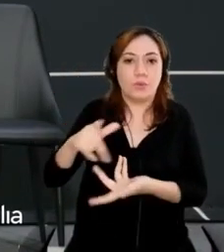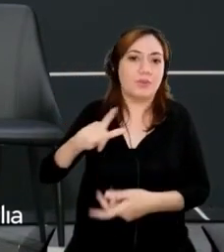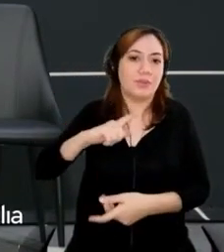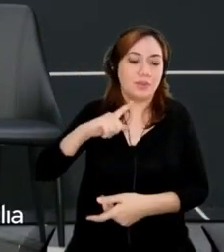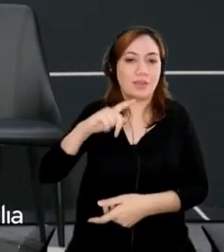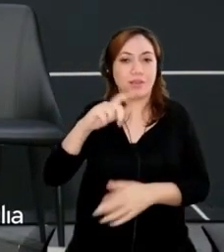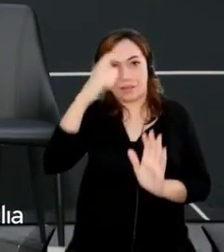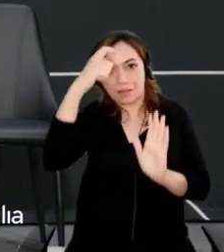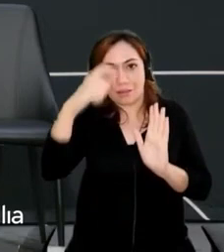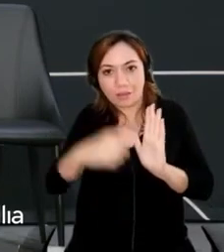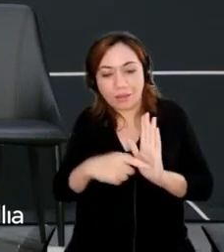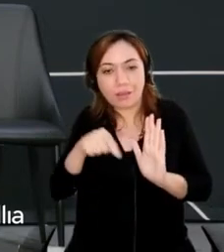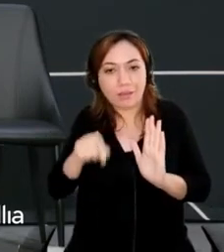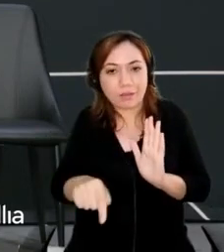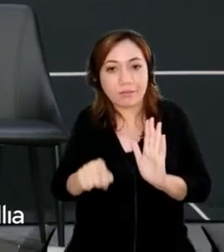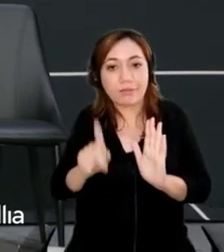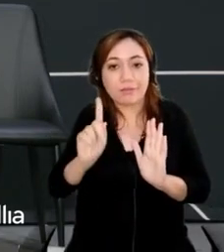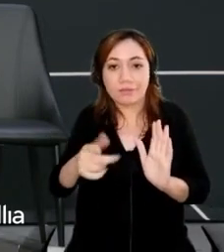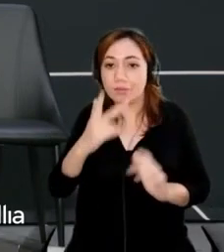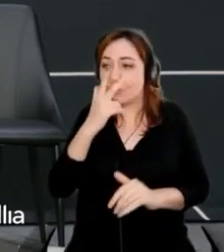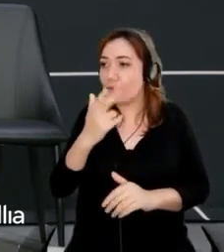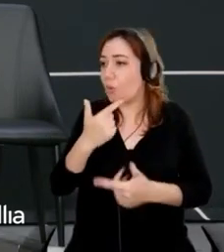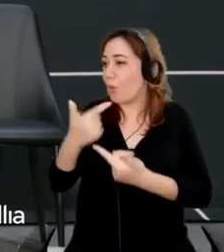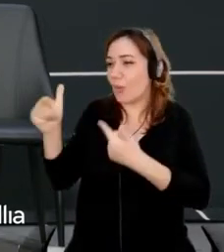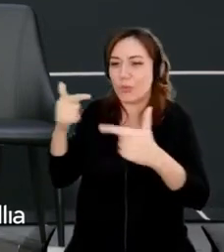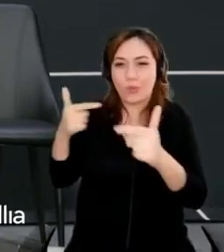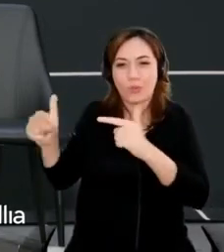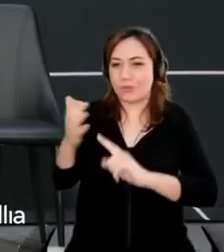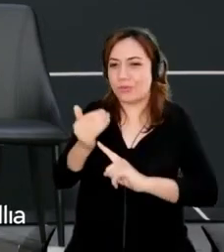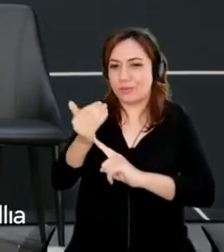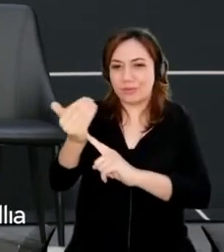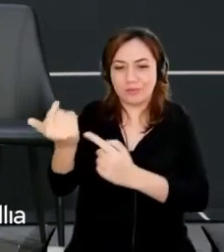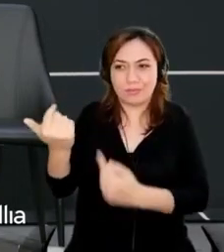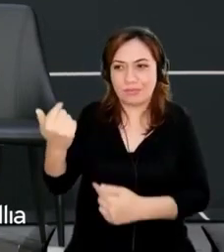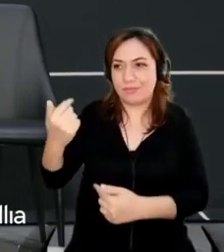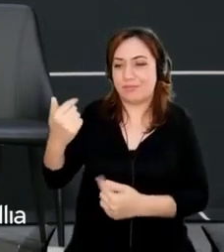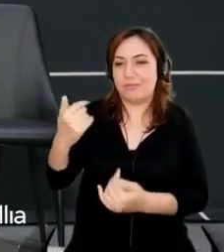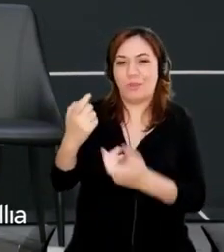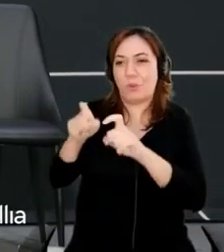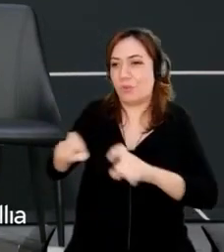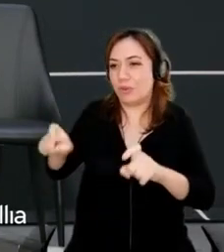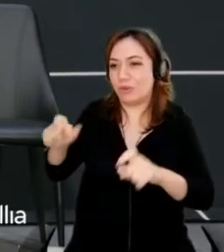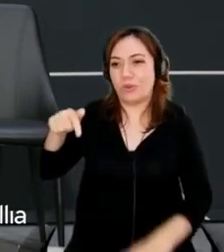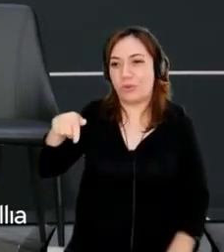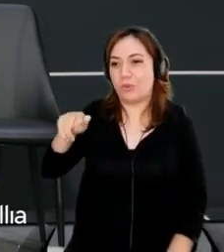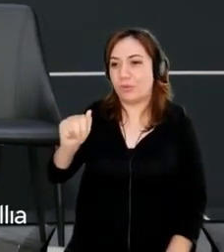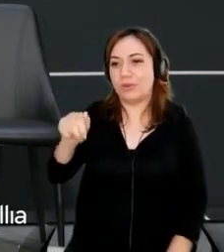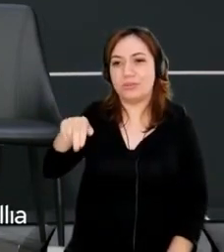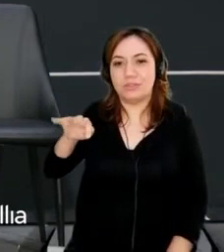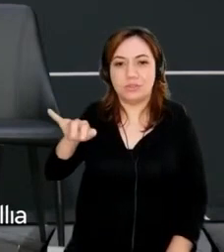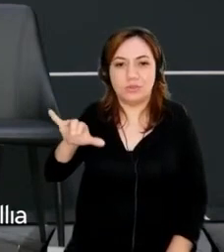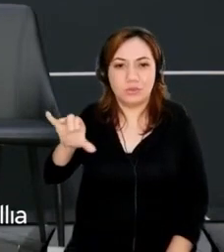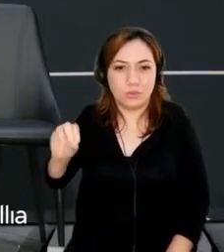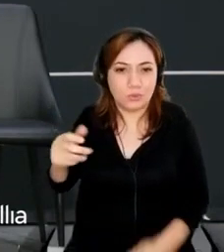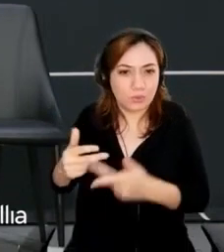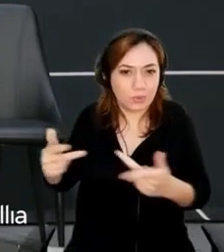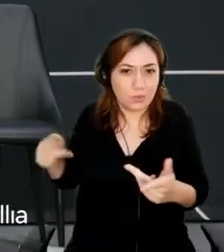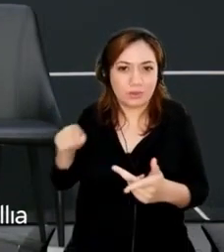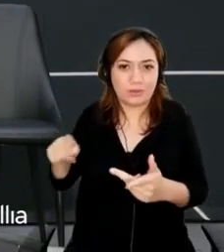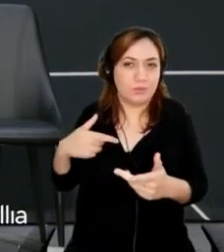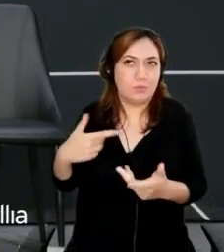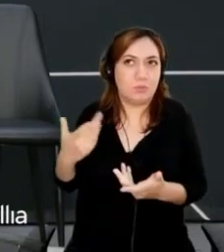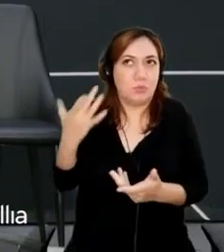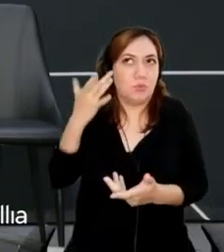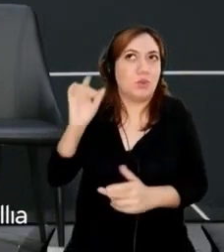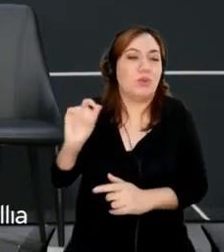other emerging technologies, quantum computing, you know, whatever it is that's going to come at us, we don't know. But if